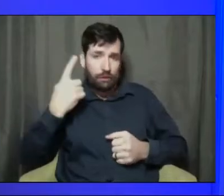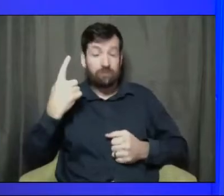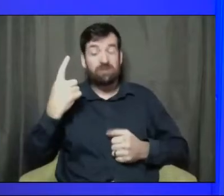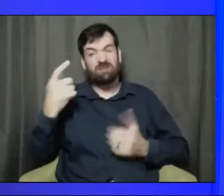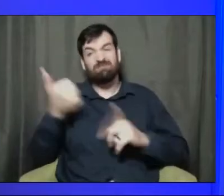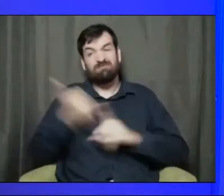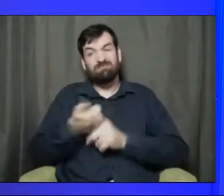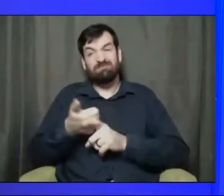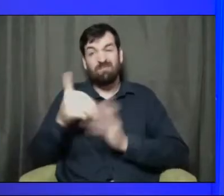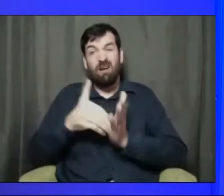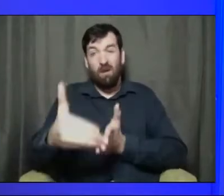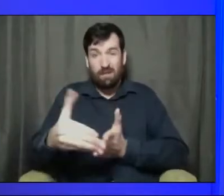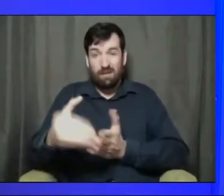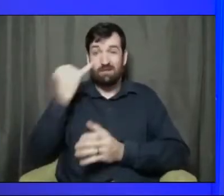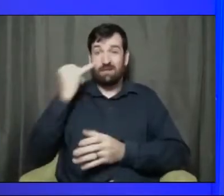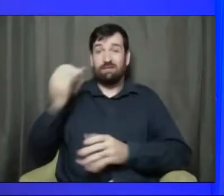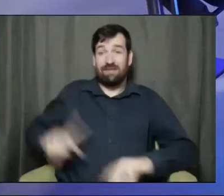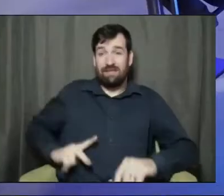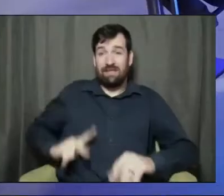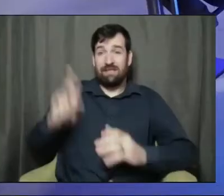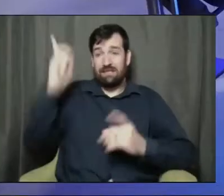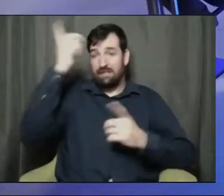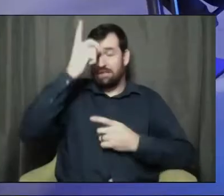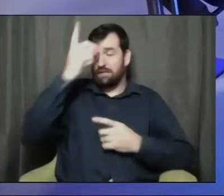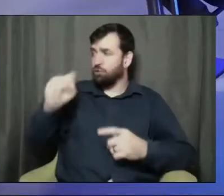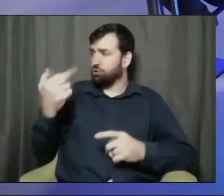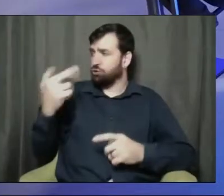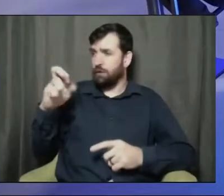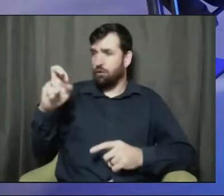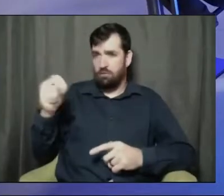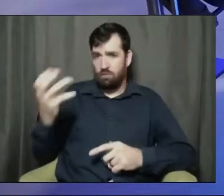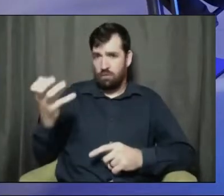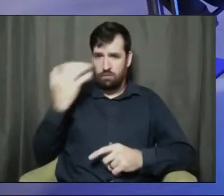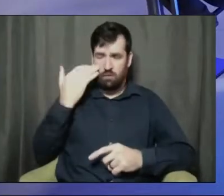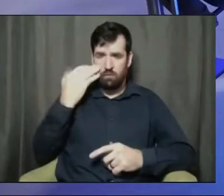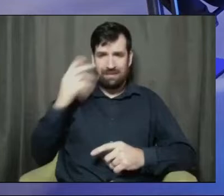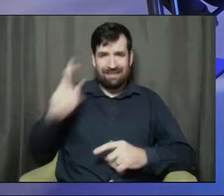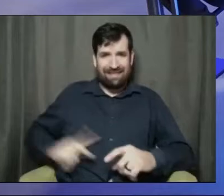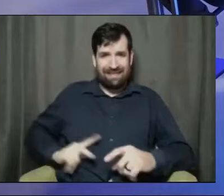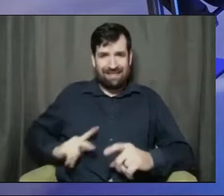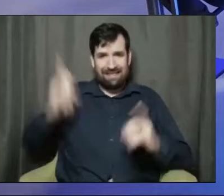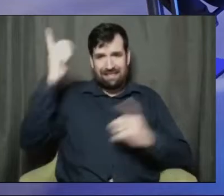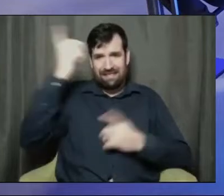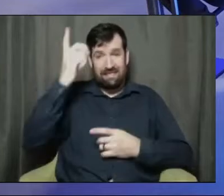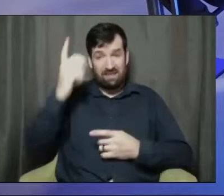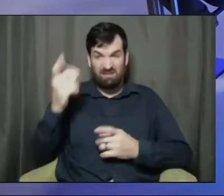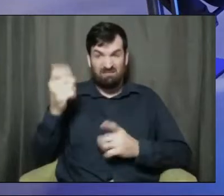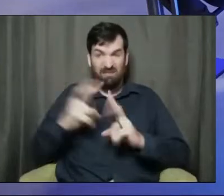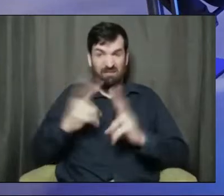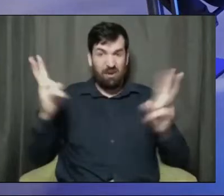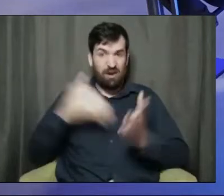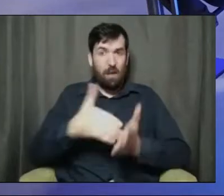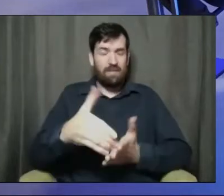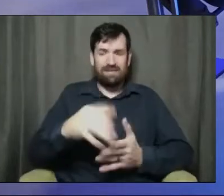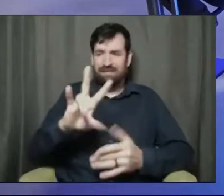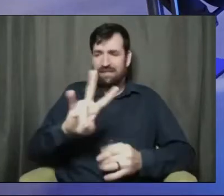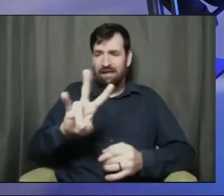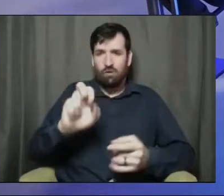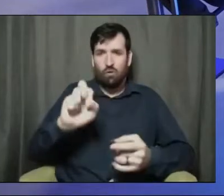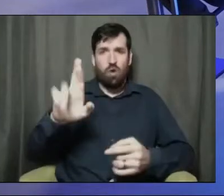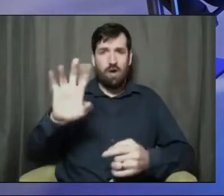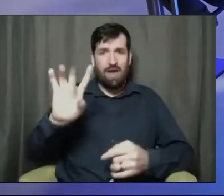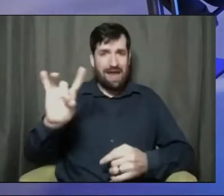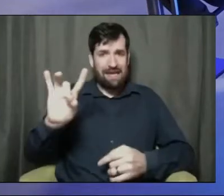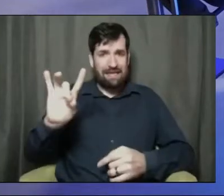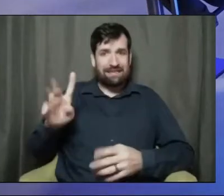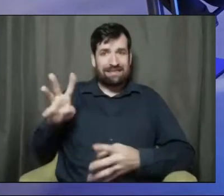folks with kidney disease. Sharon wants to know, kidney disease must be very common. I've seen 7 or 8 dialysis centers here. She's in Corpus